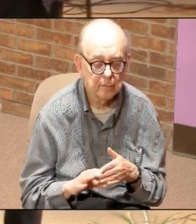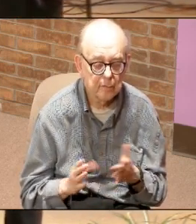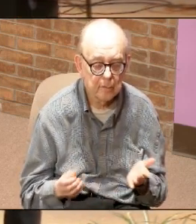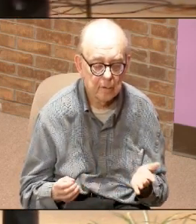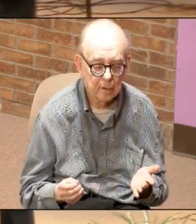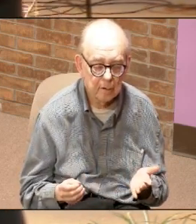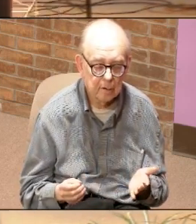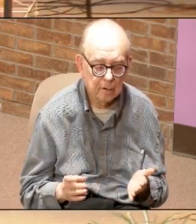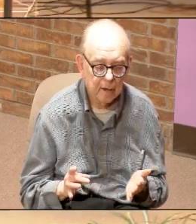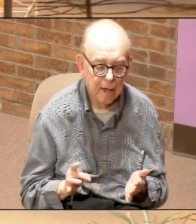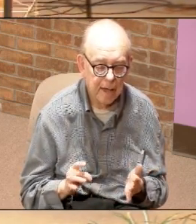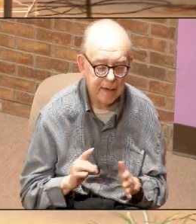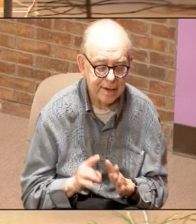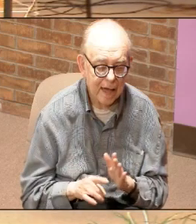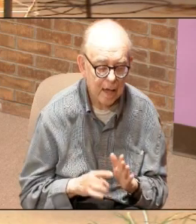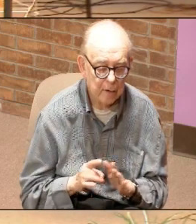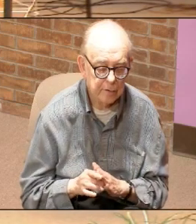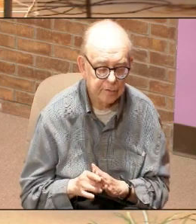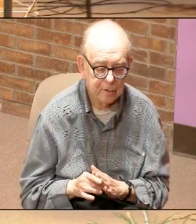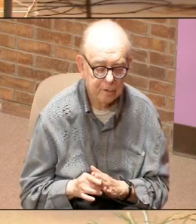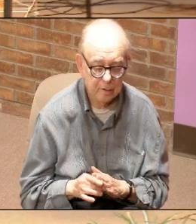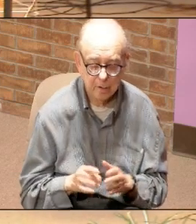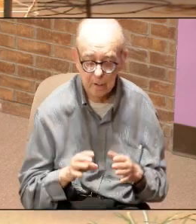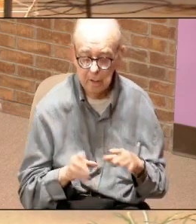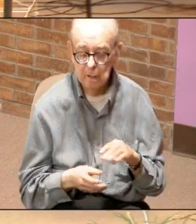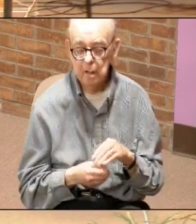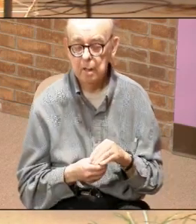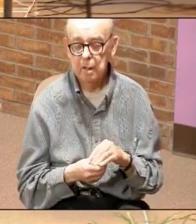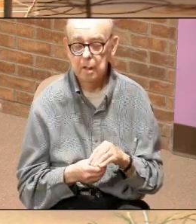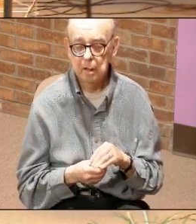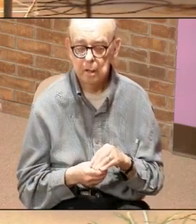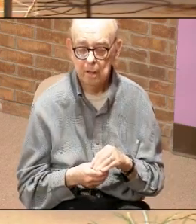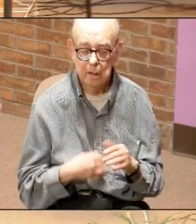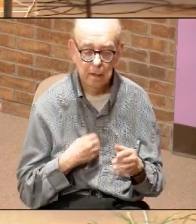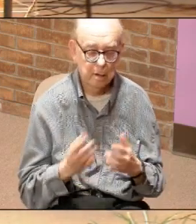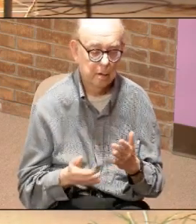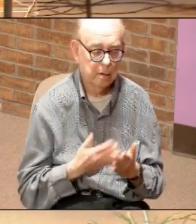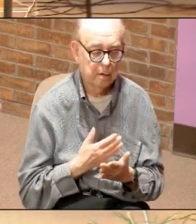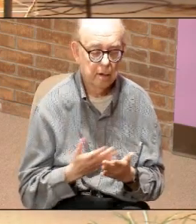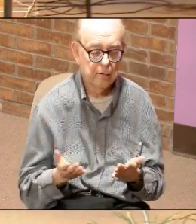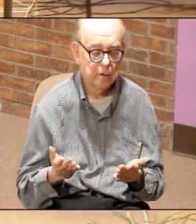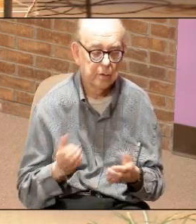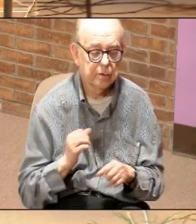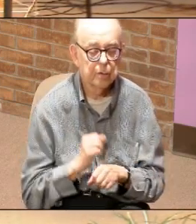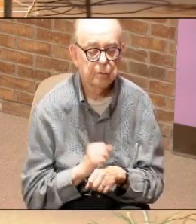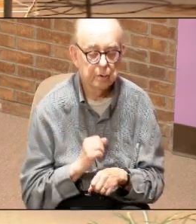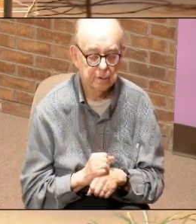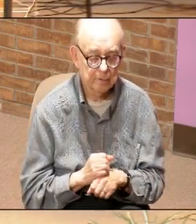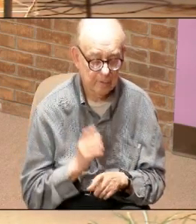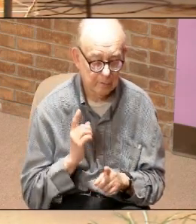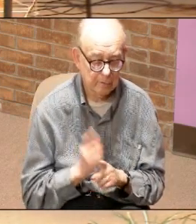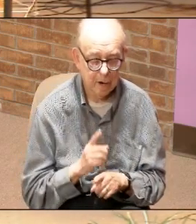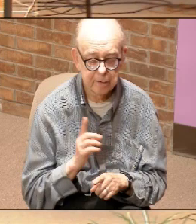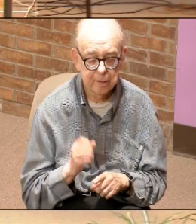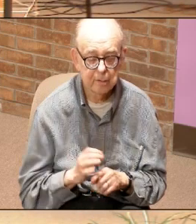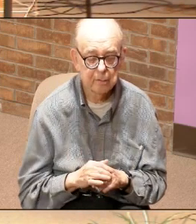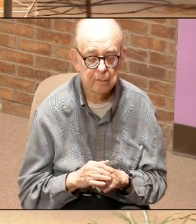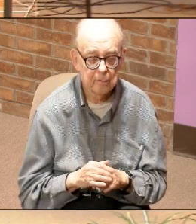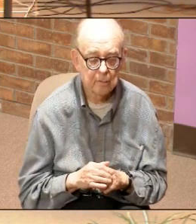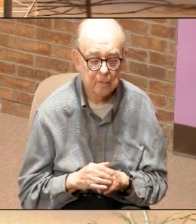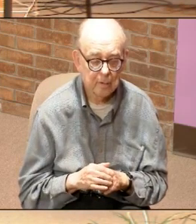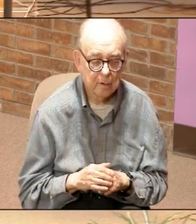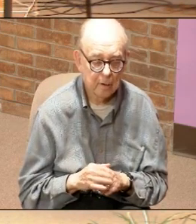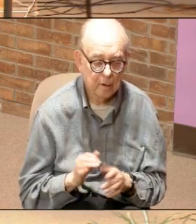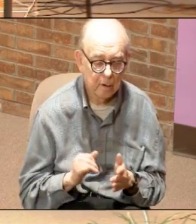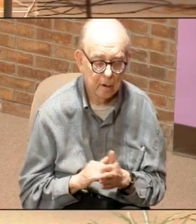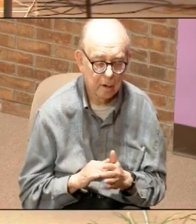so it's 8 hours. Plus, she's got all these other duties, right?